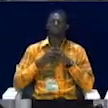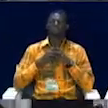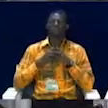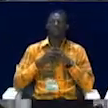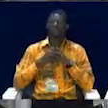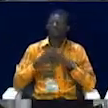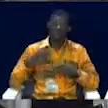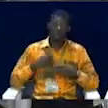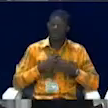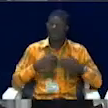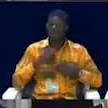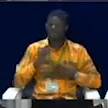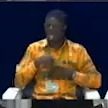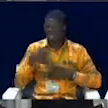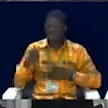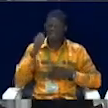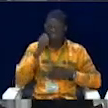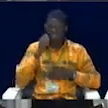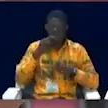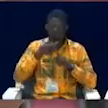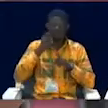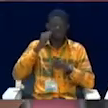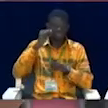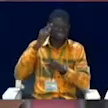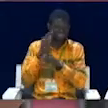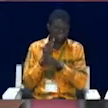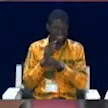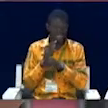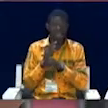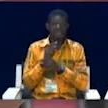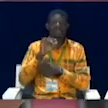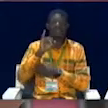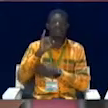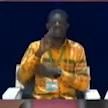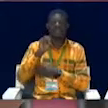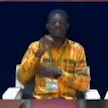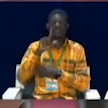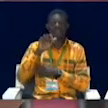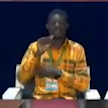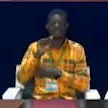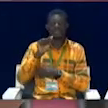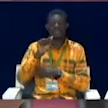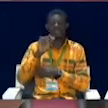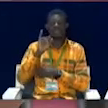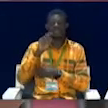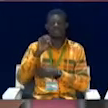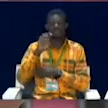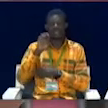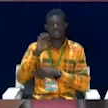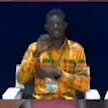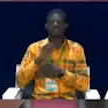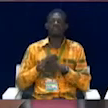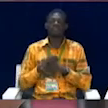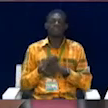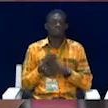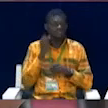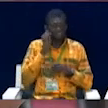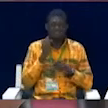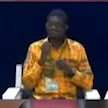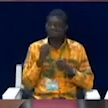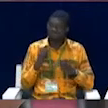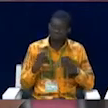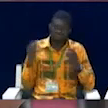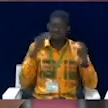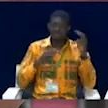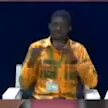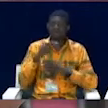We have another testimony from Sister Imolayo from Nigeria. She battled with an